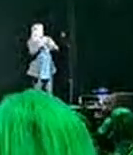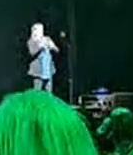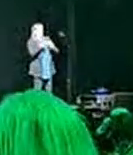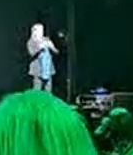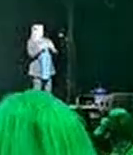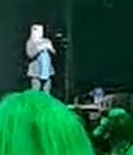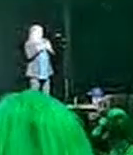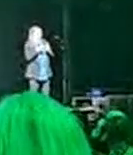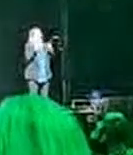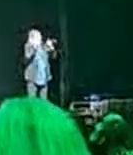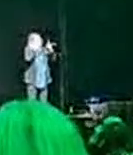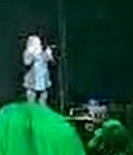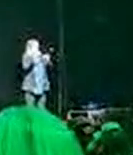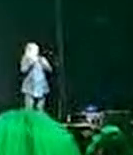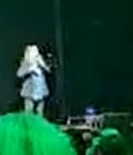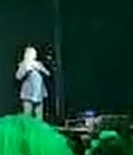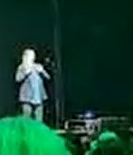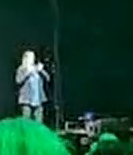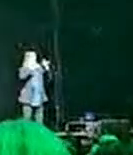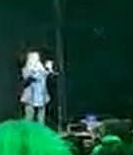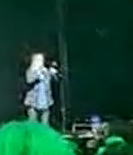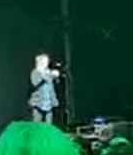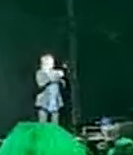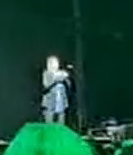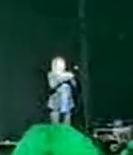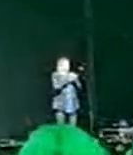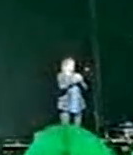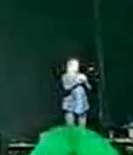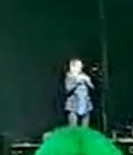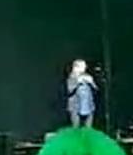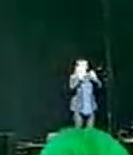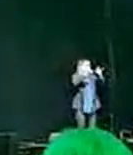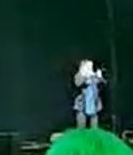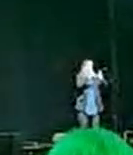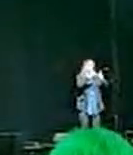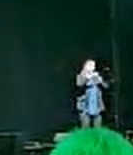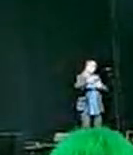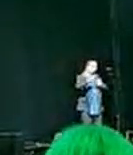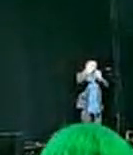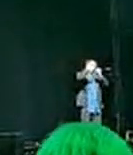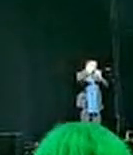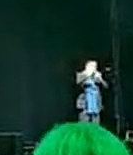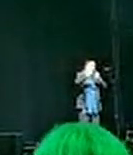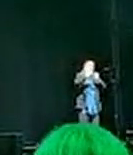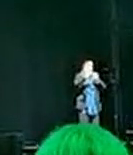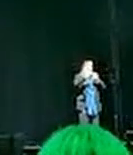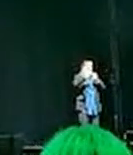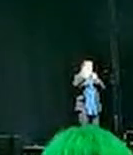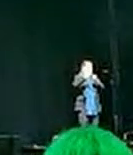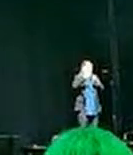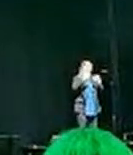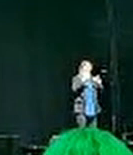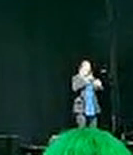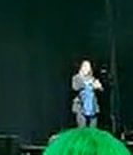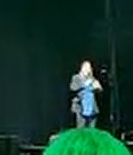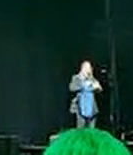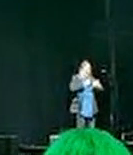and more broadly is lauded for raising the profile and challenging the marginalisation of Black